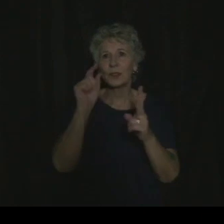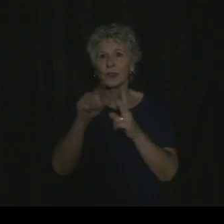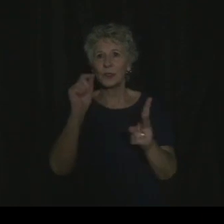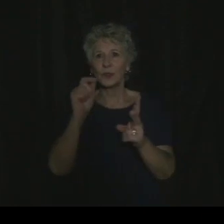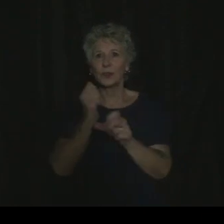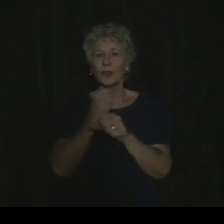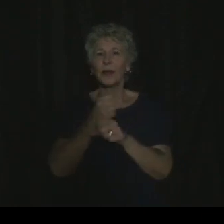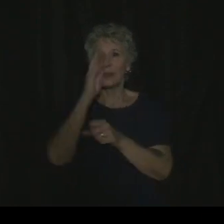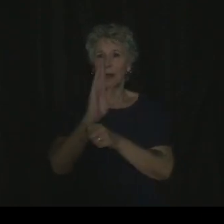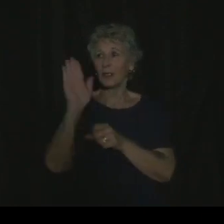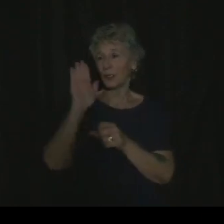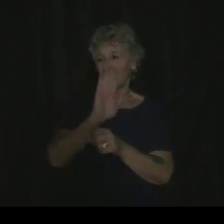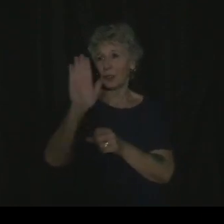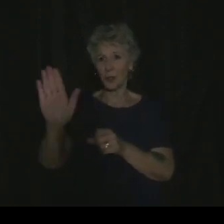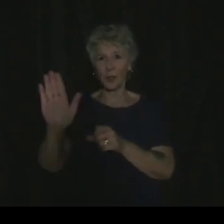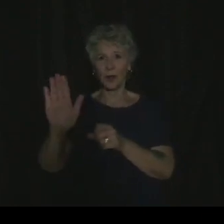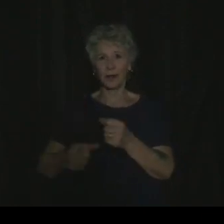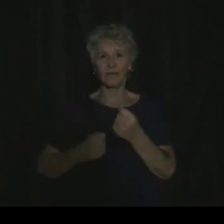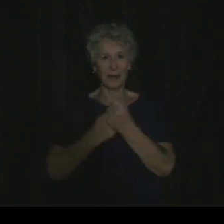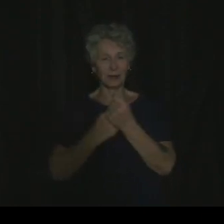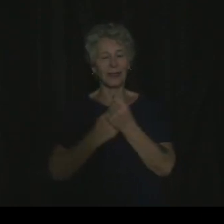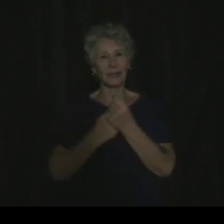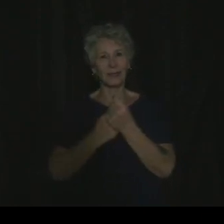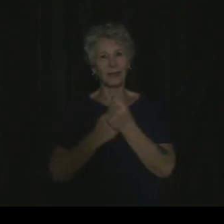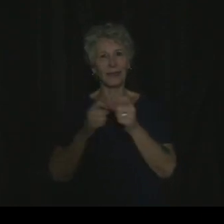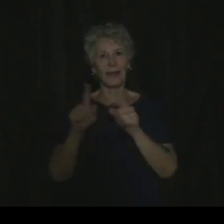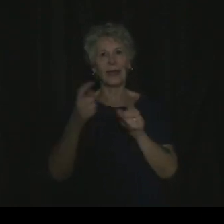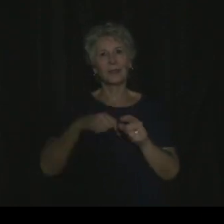firm foundation too, as we trust in him and who he says he is.